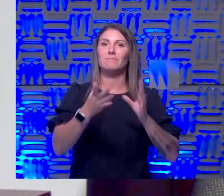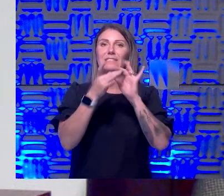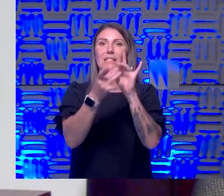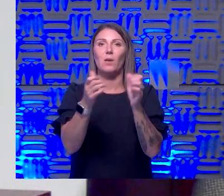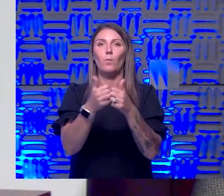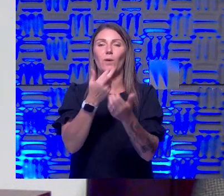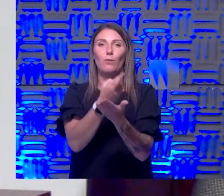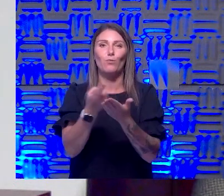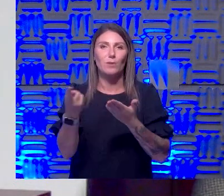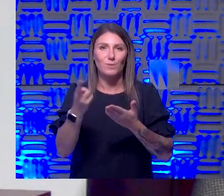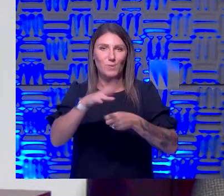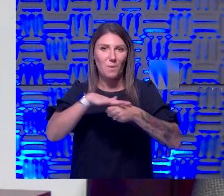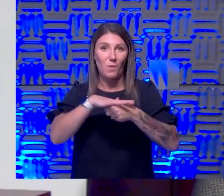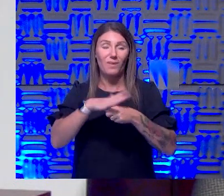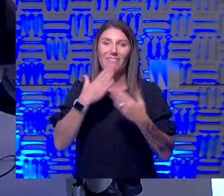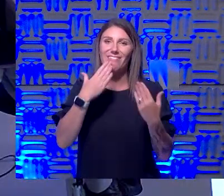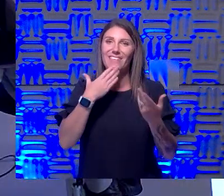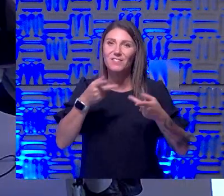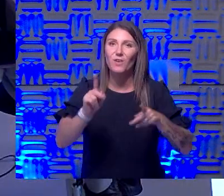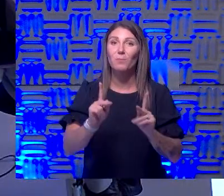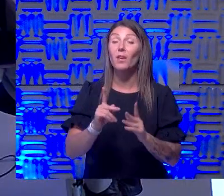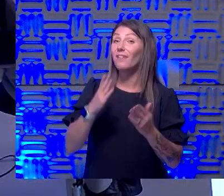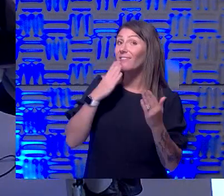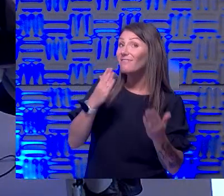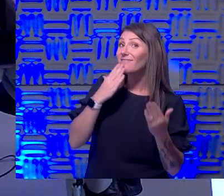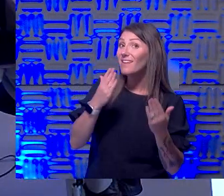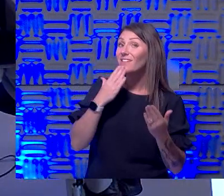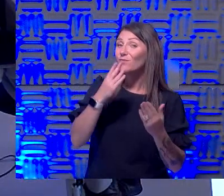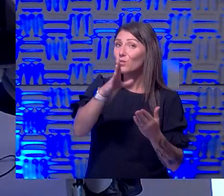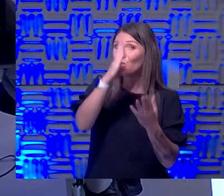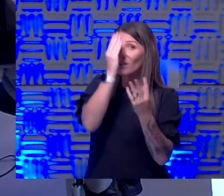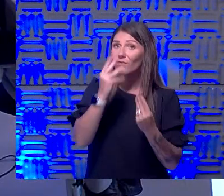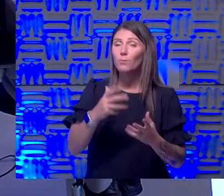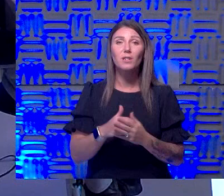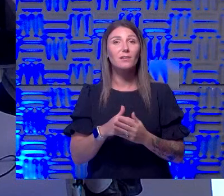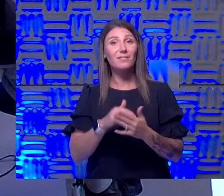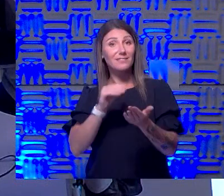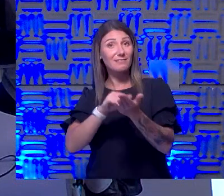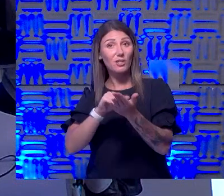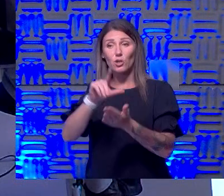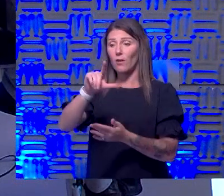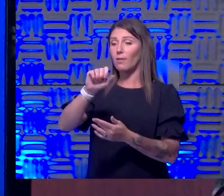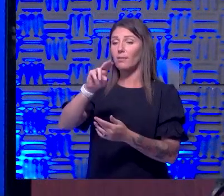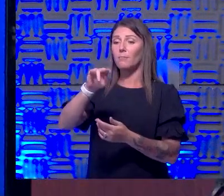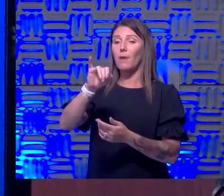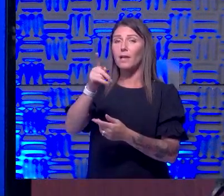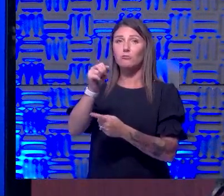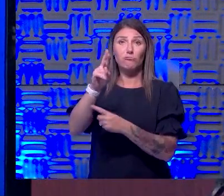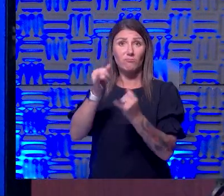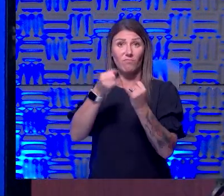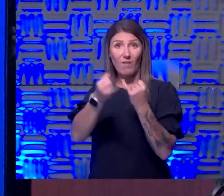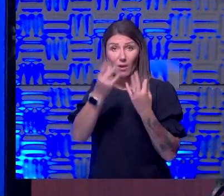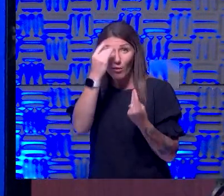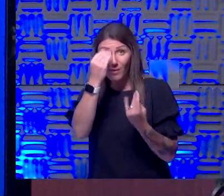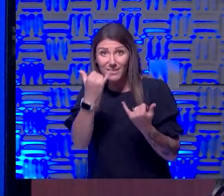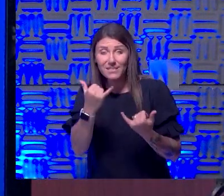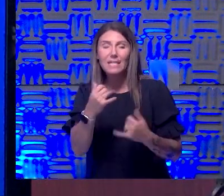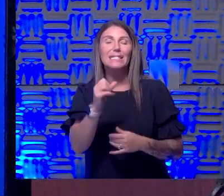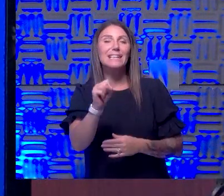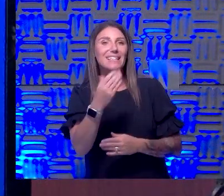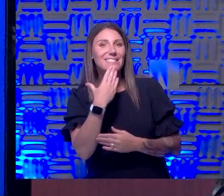again for the opportunity. Thank you, Tracey, and thanks for your info. We appreciate it. Dr. LeMaster, final thoughts today? Yes, thanks,